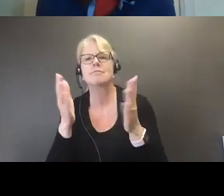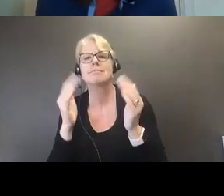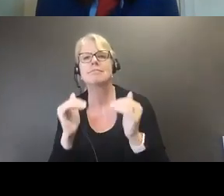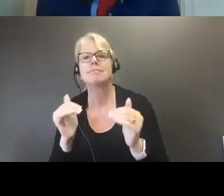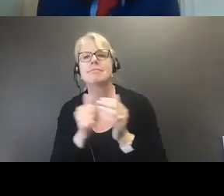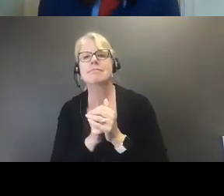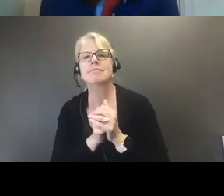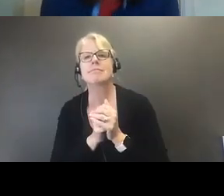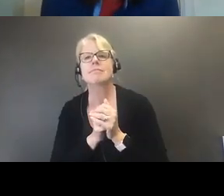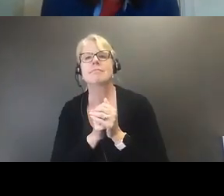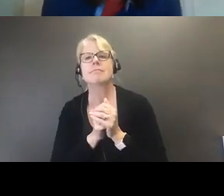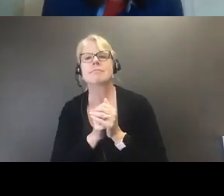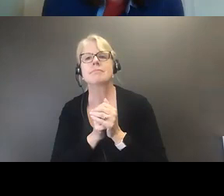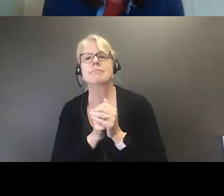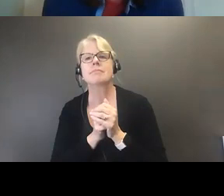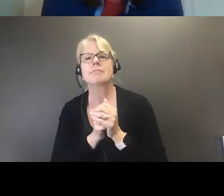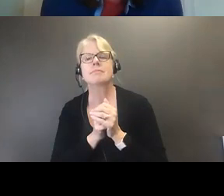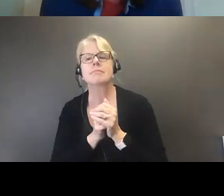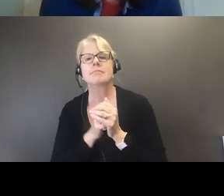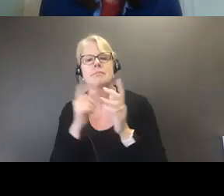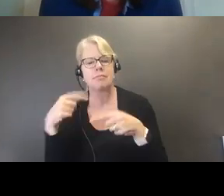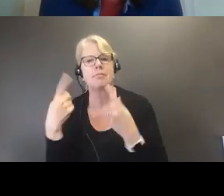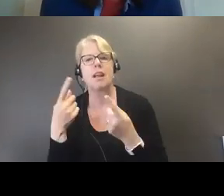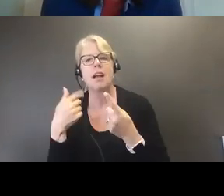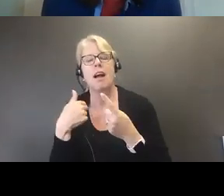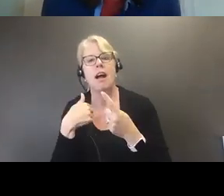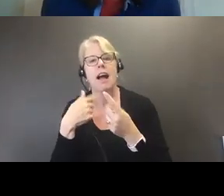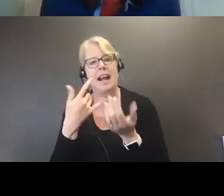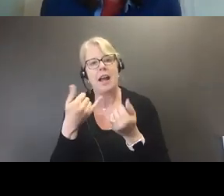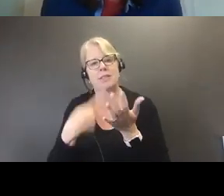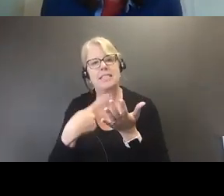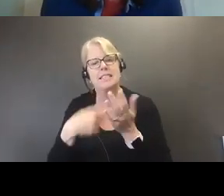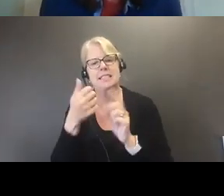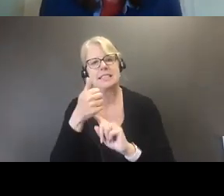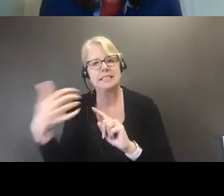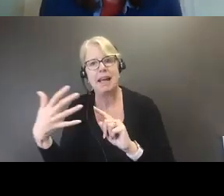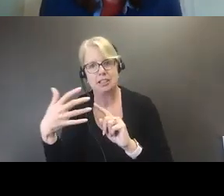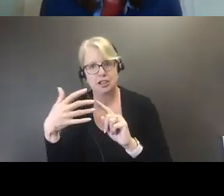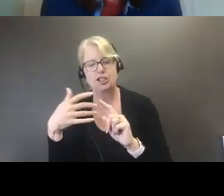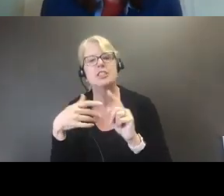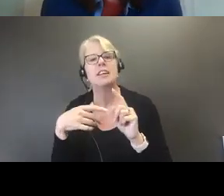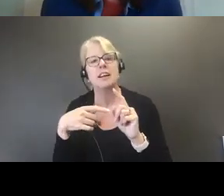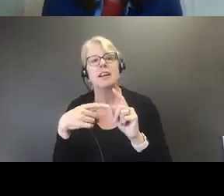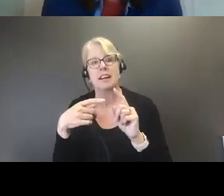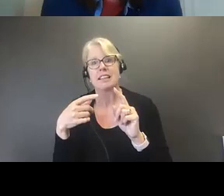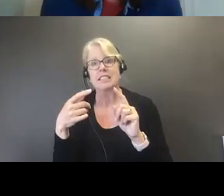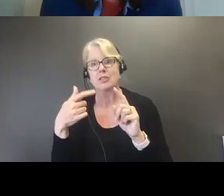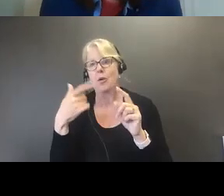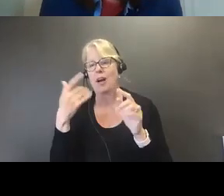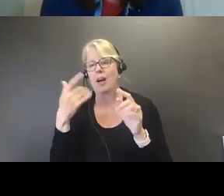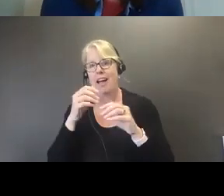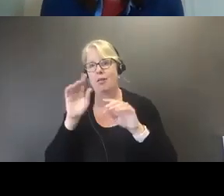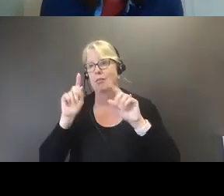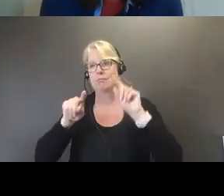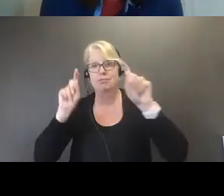So now I'm going to get into the expansion. So as I mentioned, we have been able to expand across